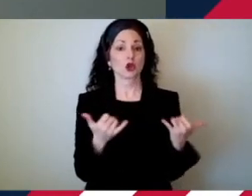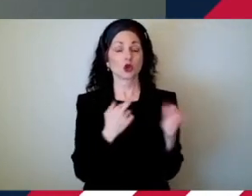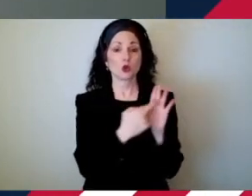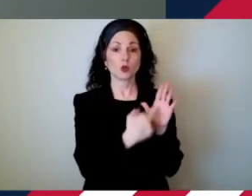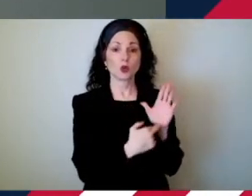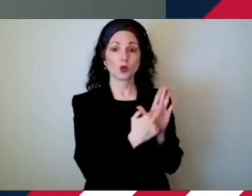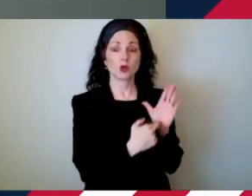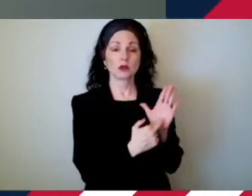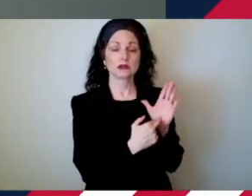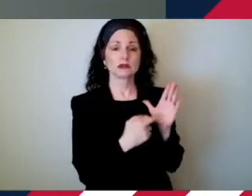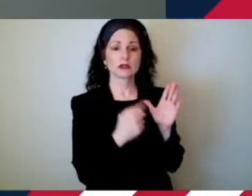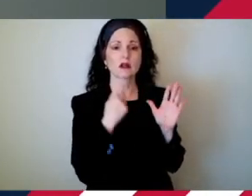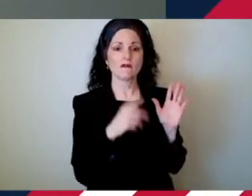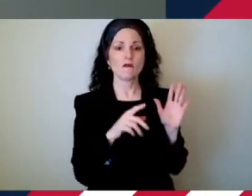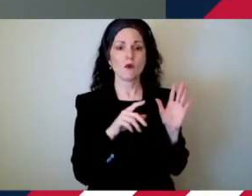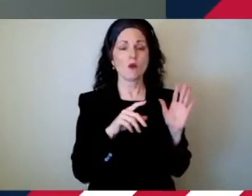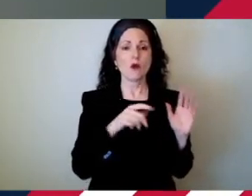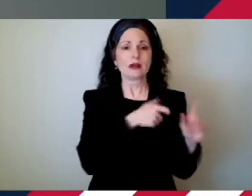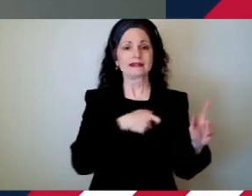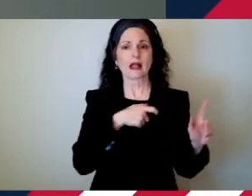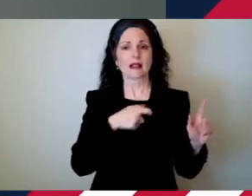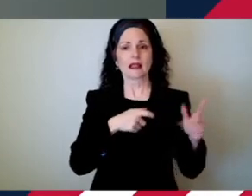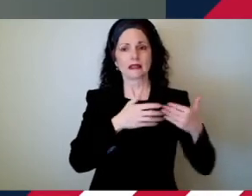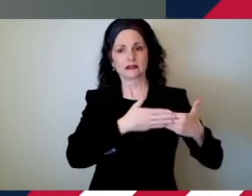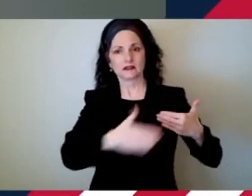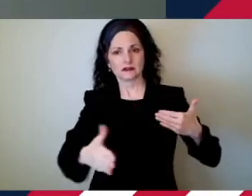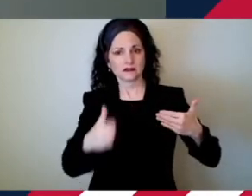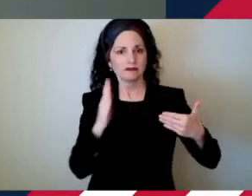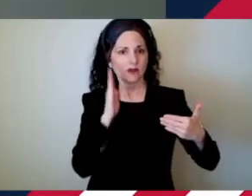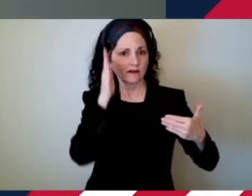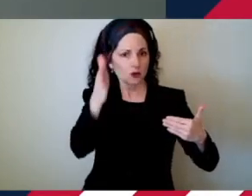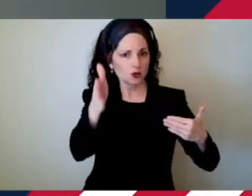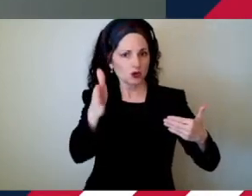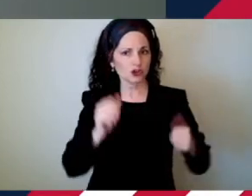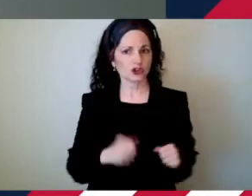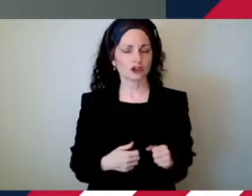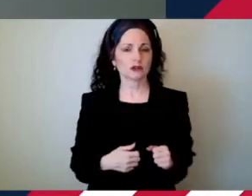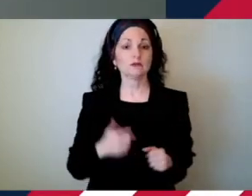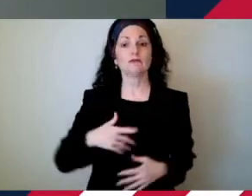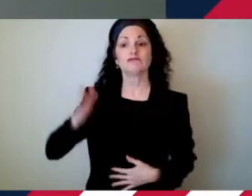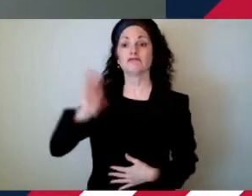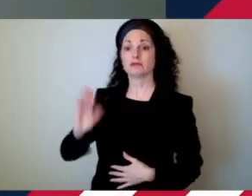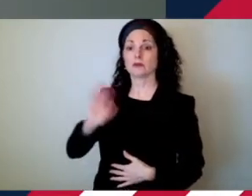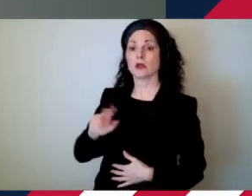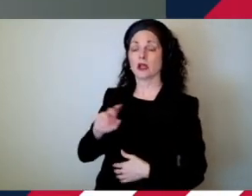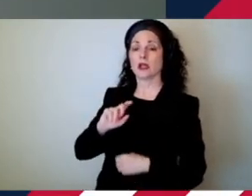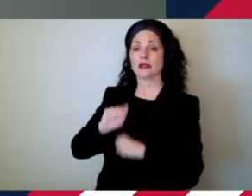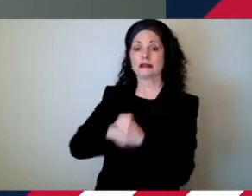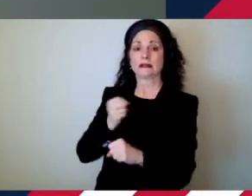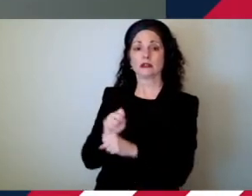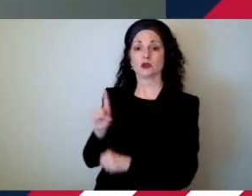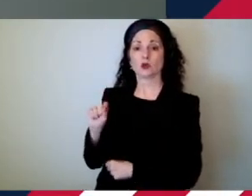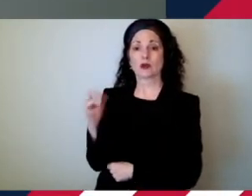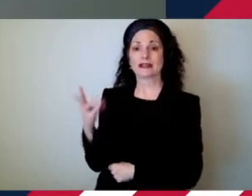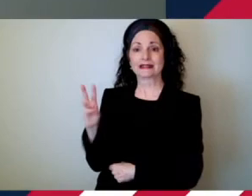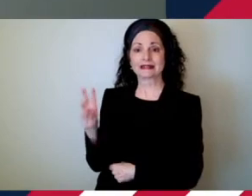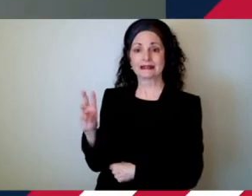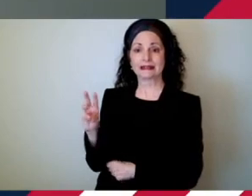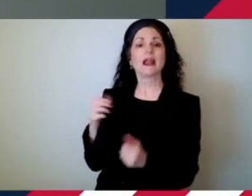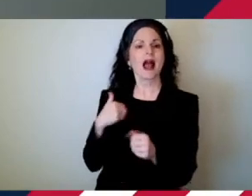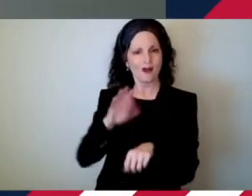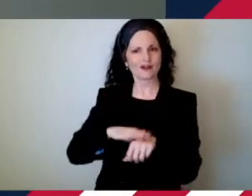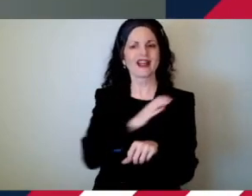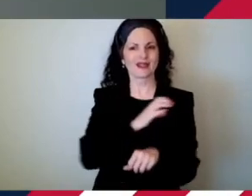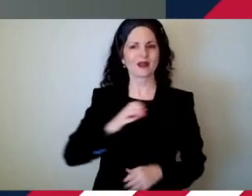going forward. I was on the Rules Committee in 2016 when they voted to form the Unity Reform Commission, and I followed